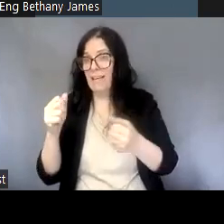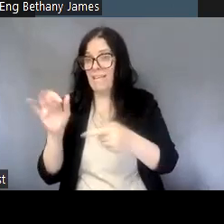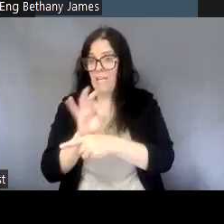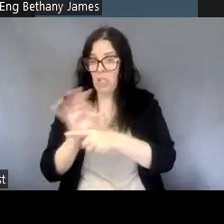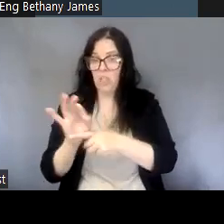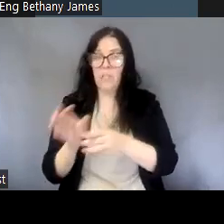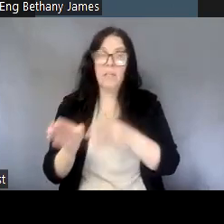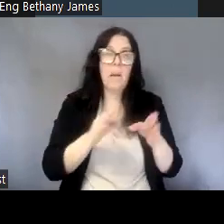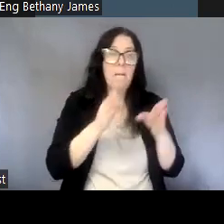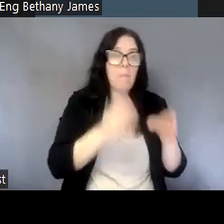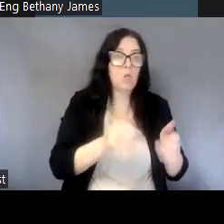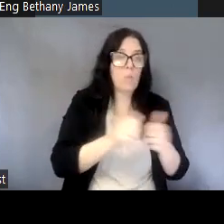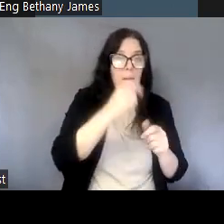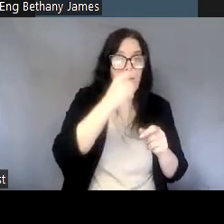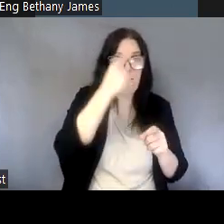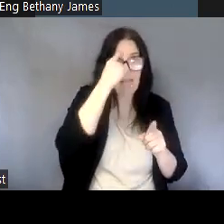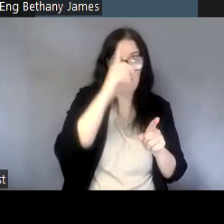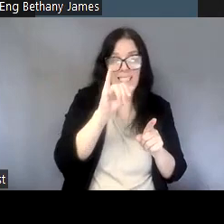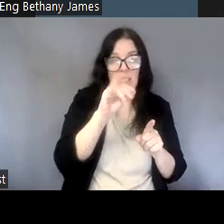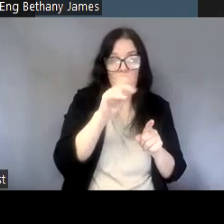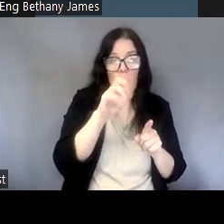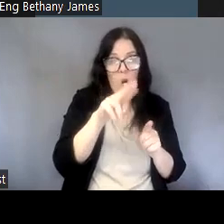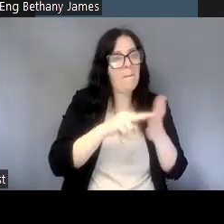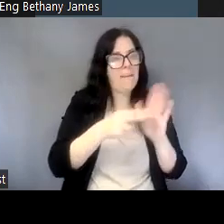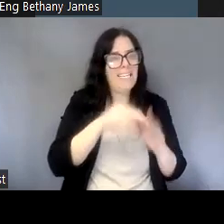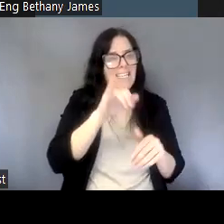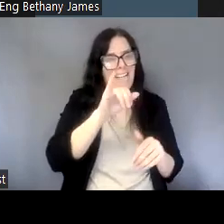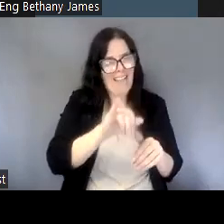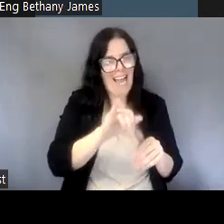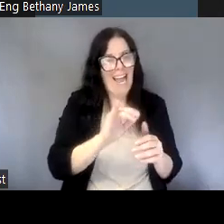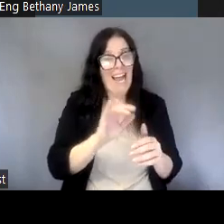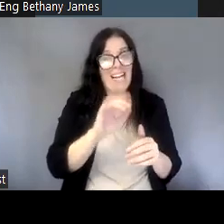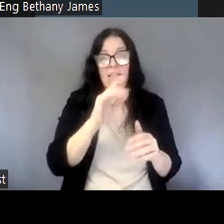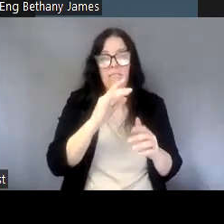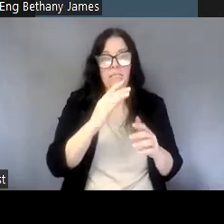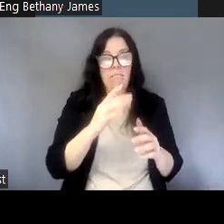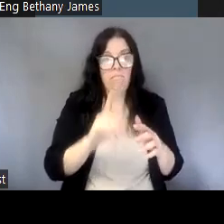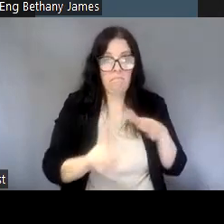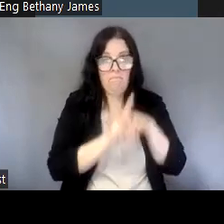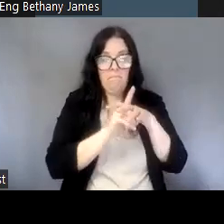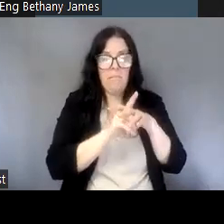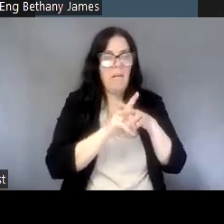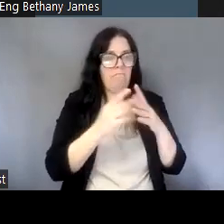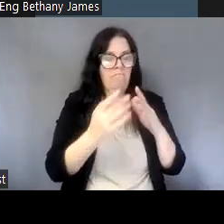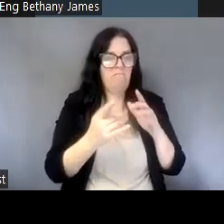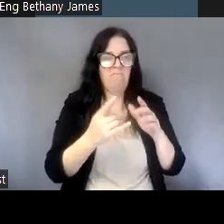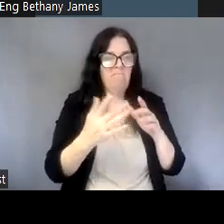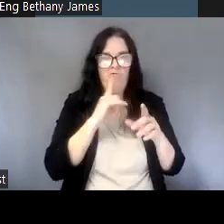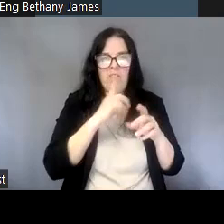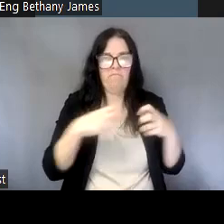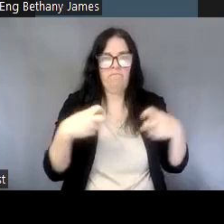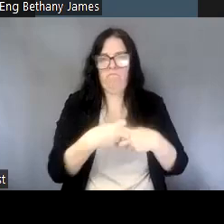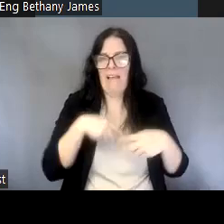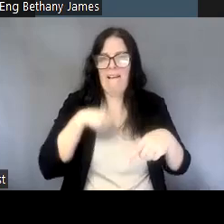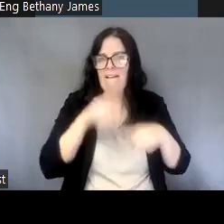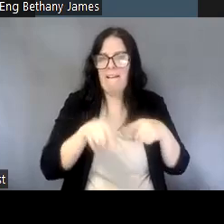disorder, it means that that disorder is interfering with their ability to function effectively in all aspects of their